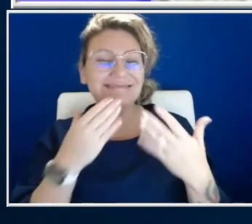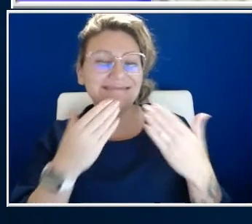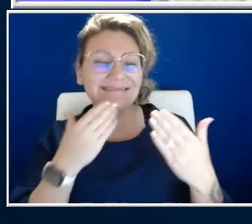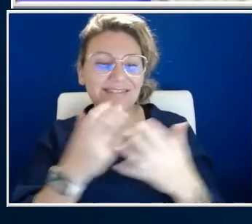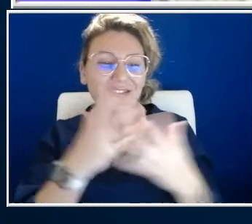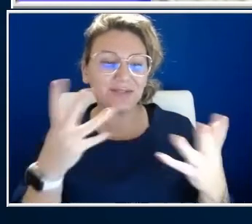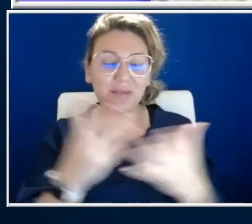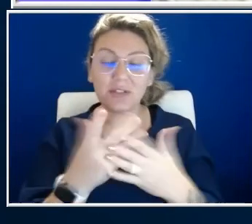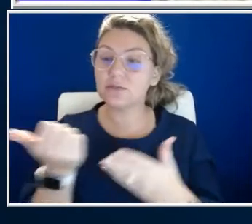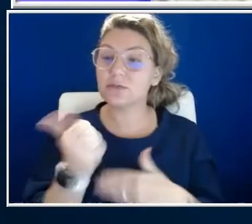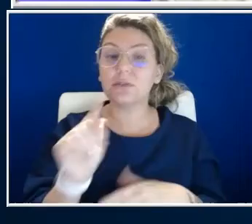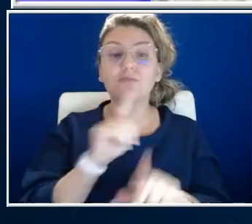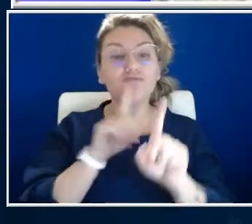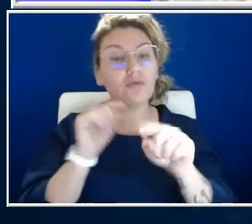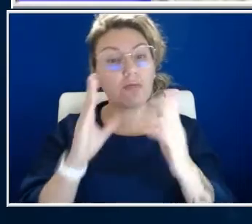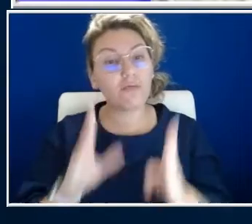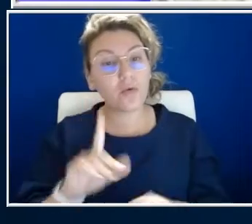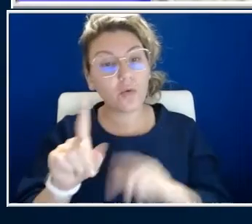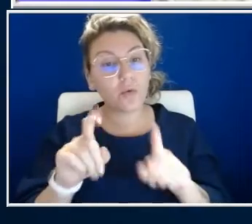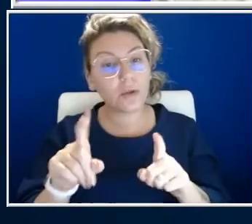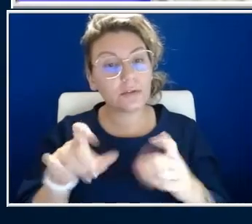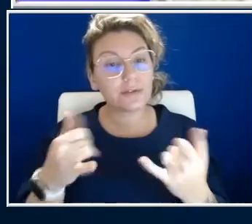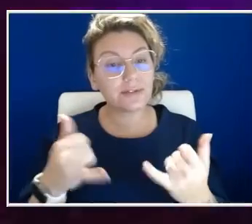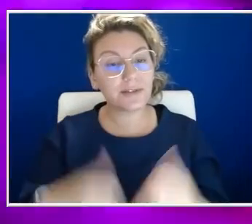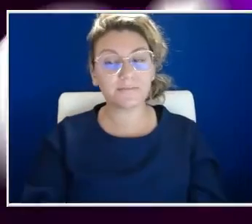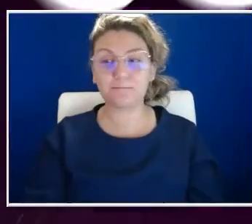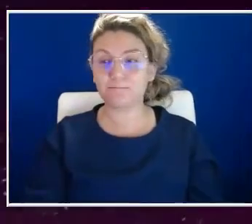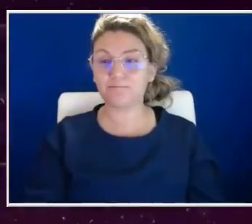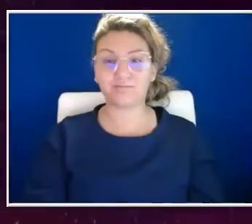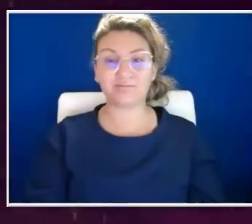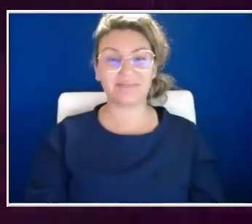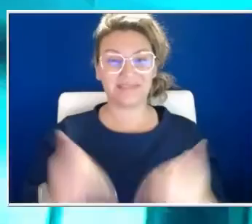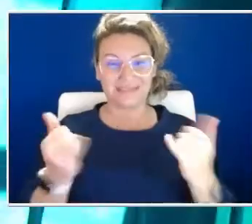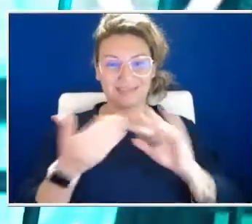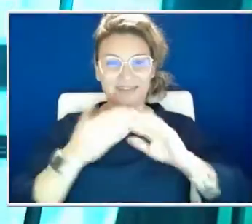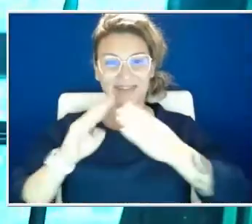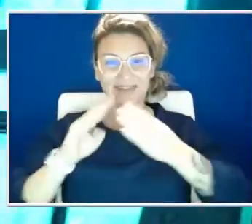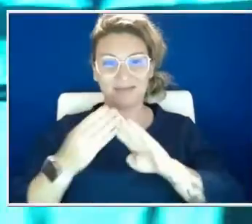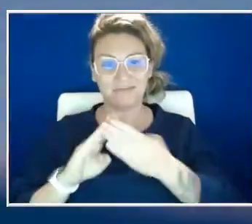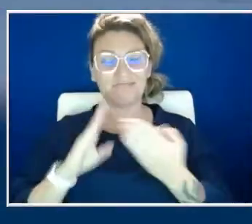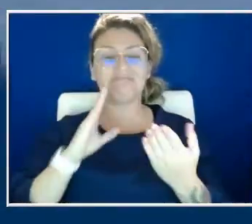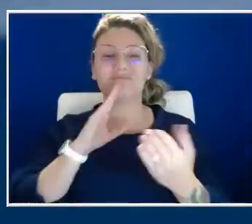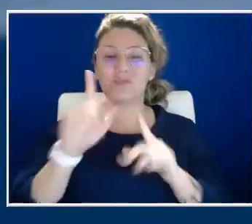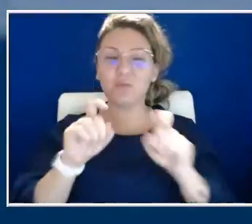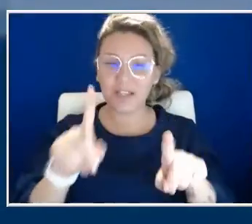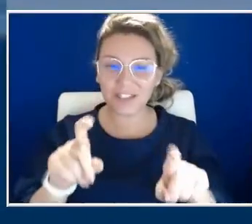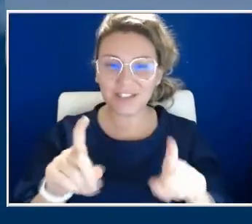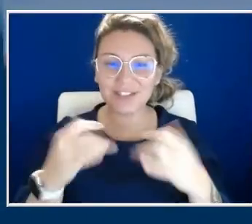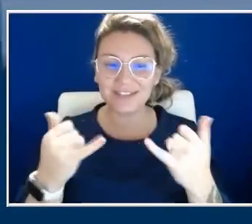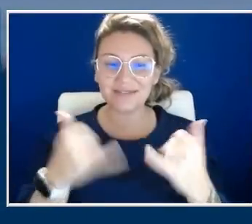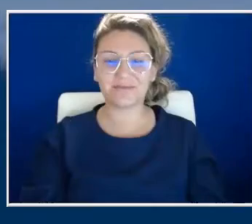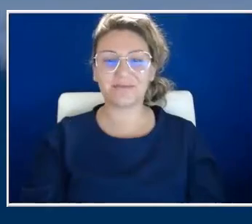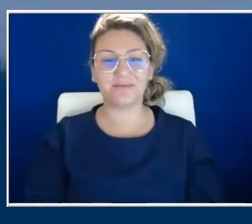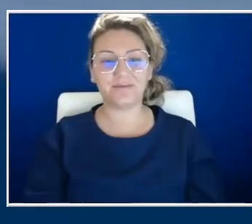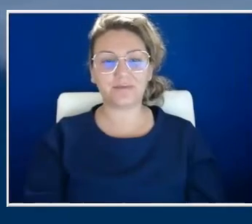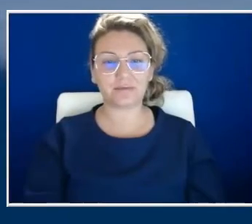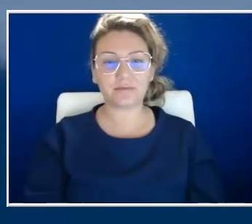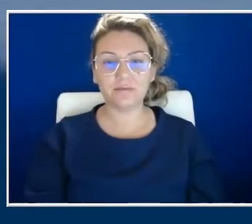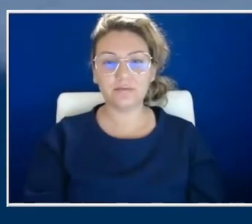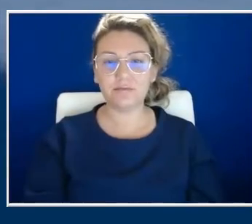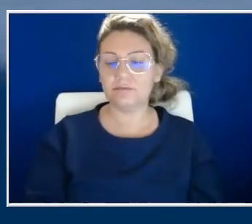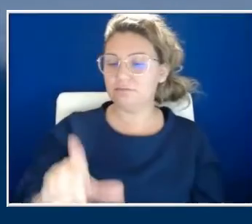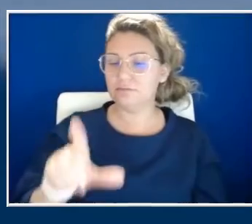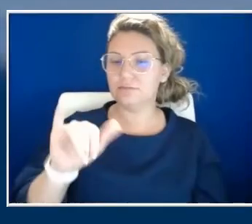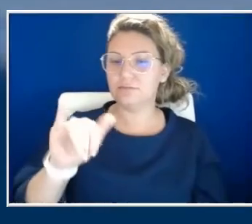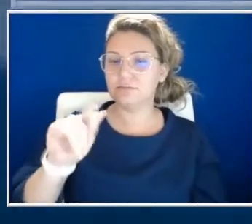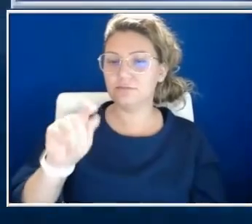reporter questions on the line today? Let's get to some viewer questions today. And Lisa wants to know,